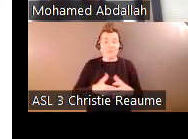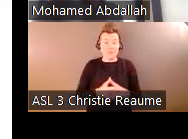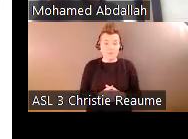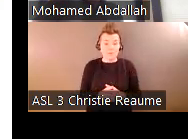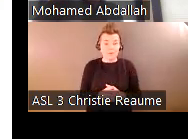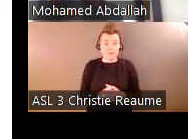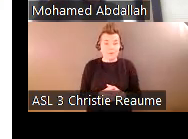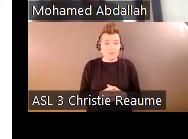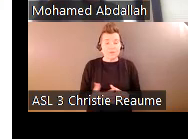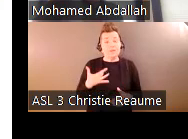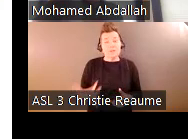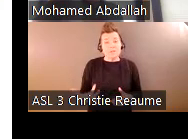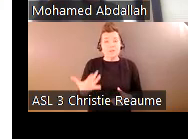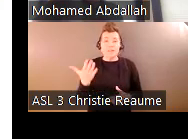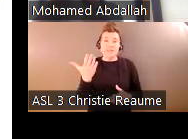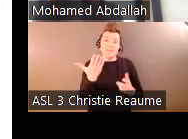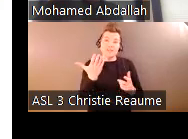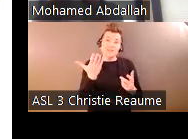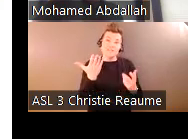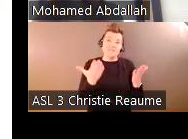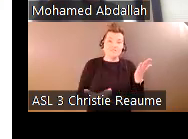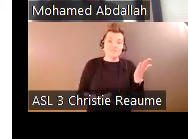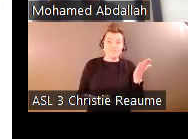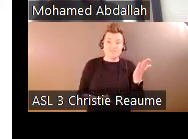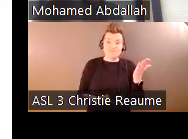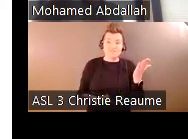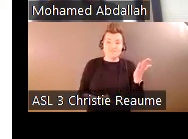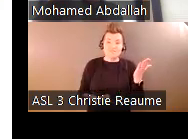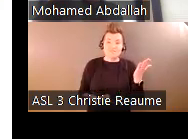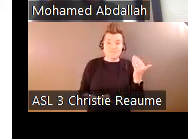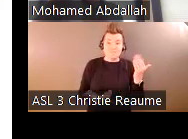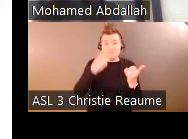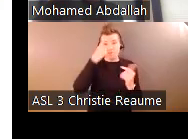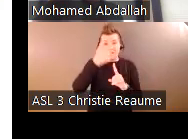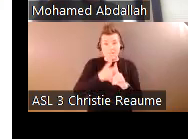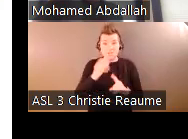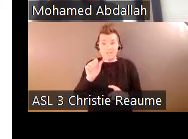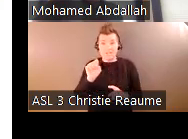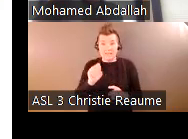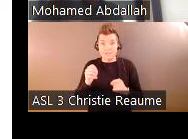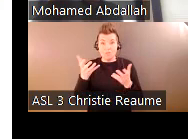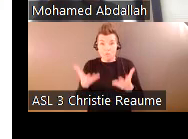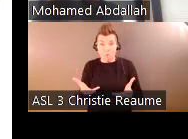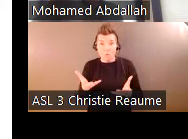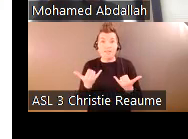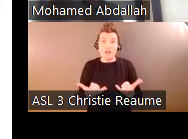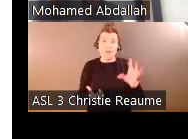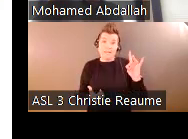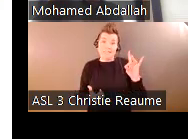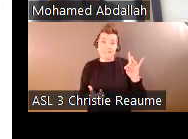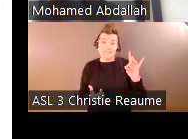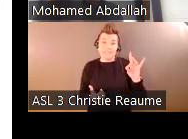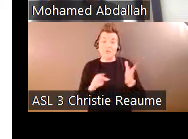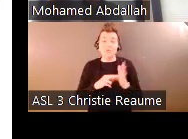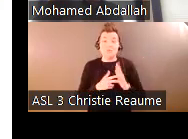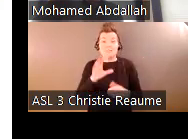about 15 per caseload, and we're gonna decrease that to about 8 per caseload. So we're gonna increase the capacity of case